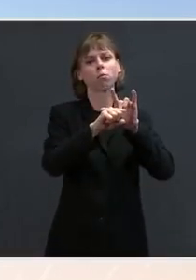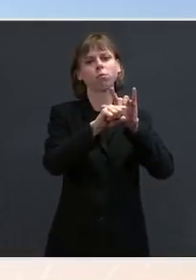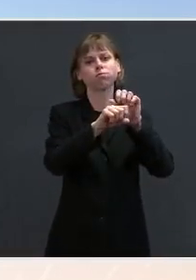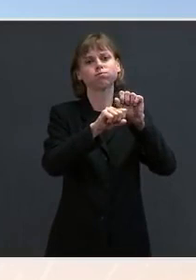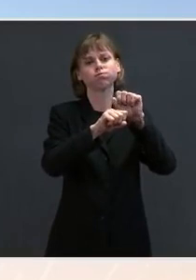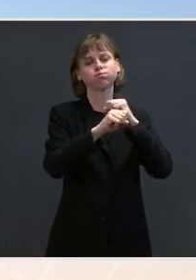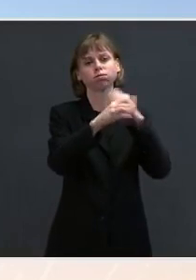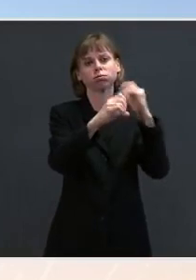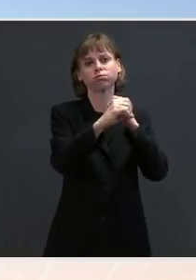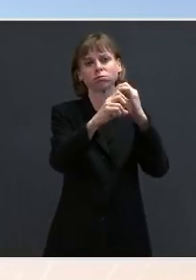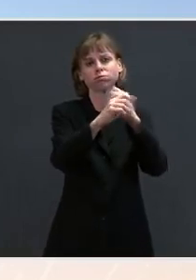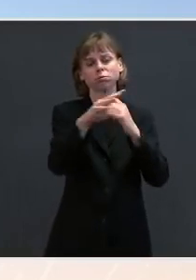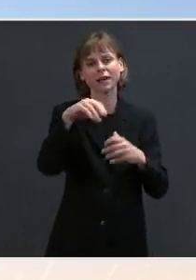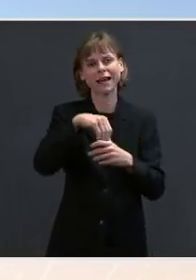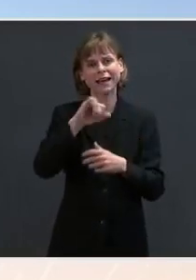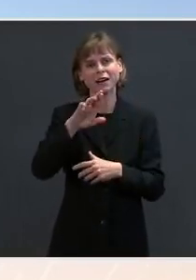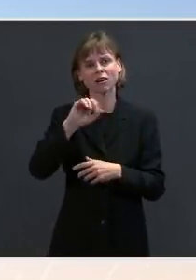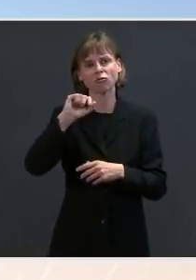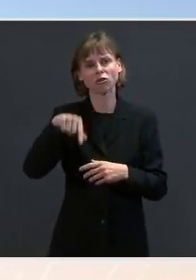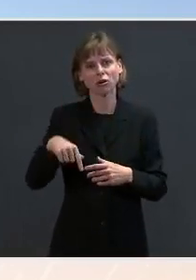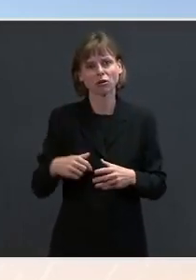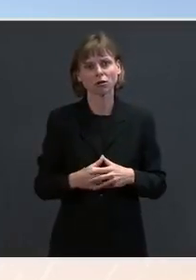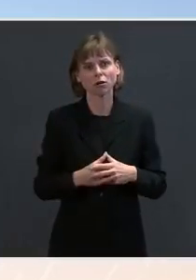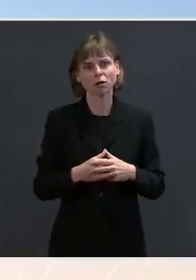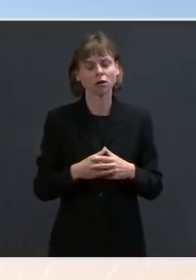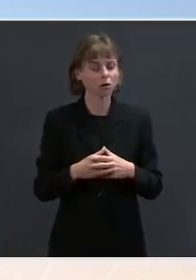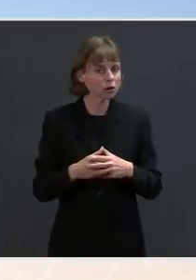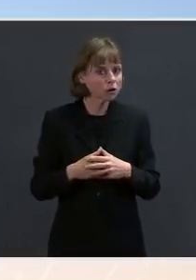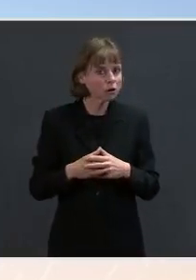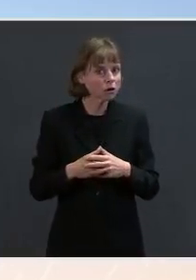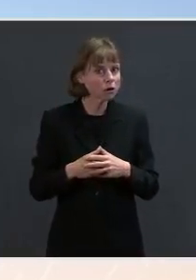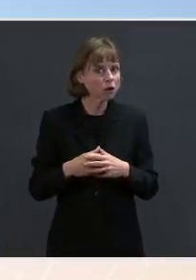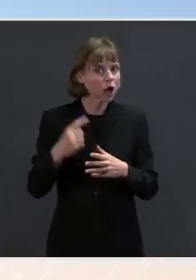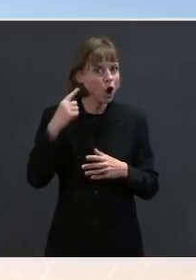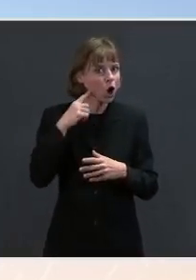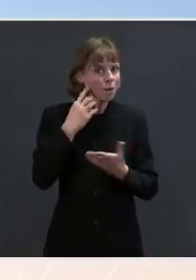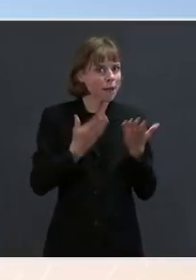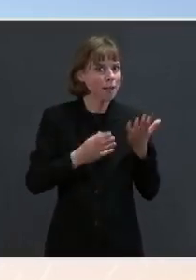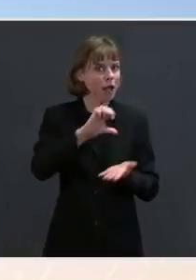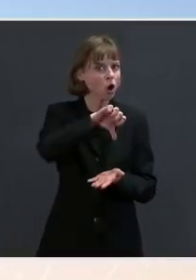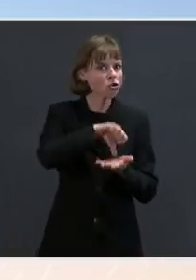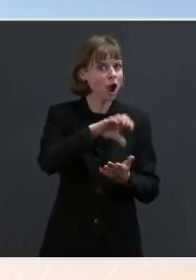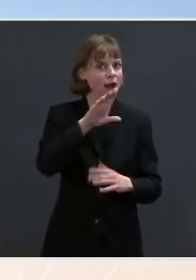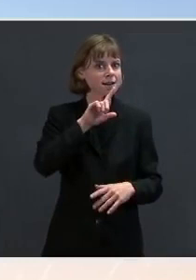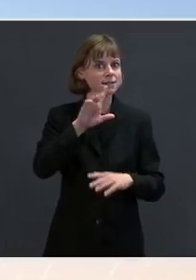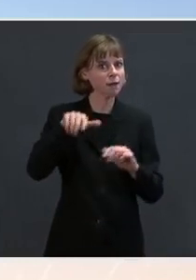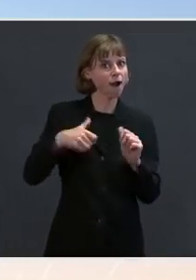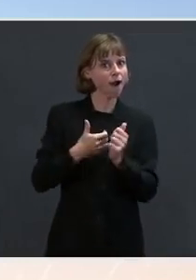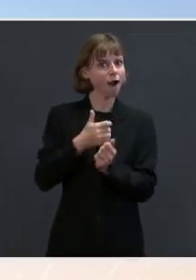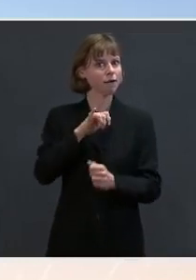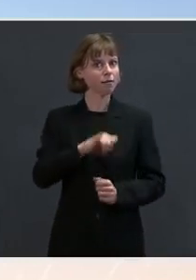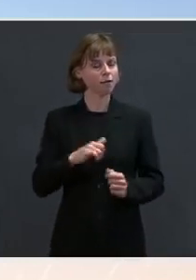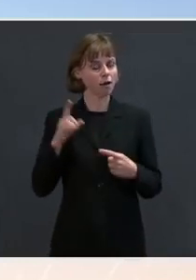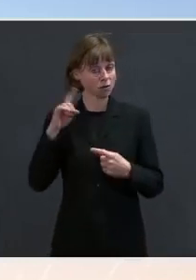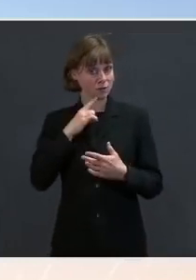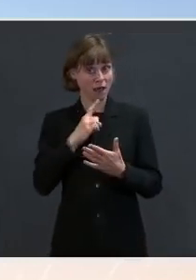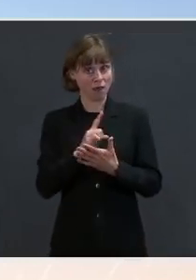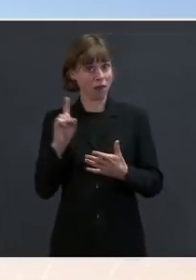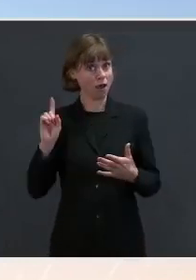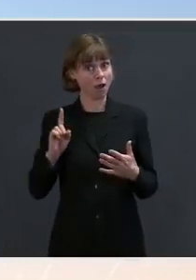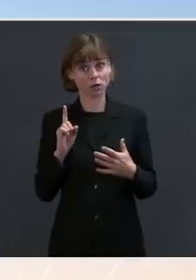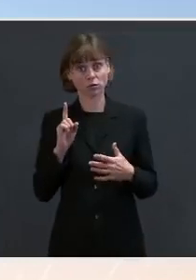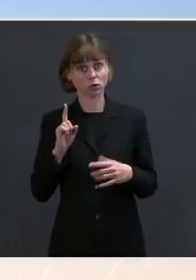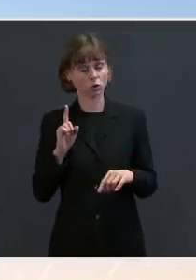obviously. Still no formal assessment on who's responsible here. A lot of suspicion Iran's behind this. The president said to me last week, he said to them, you can't act with